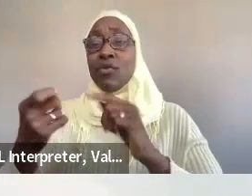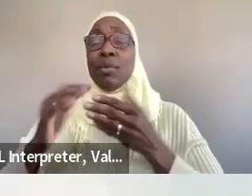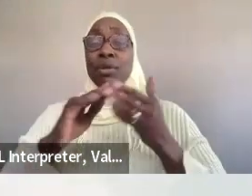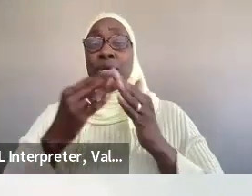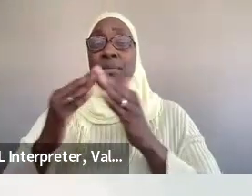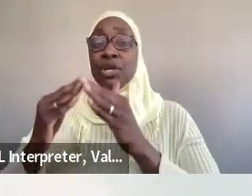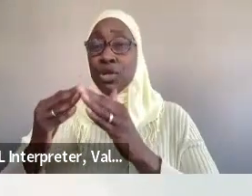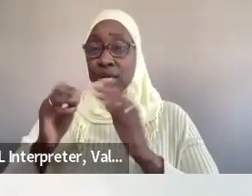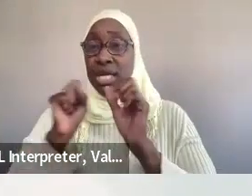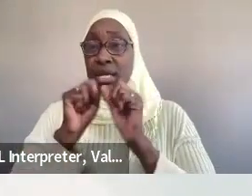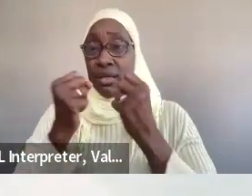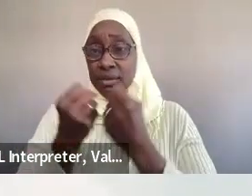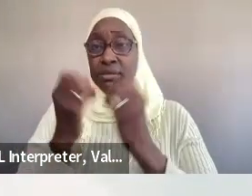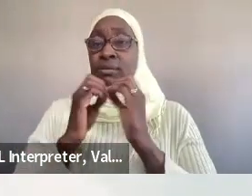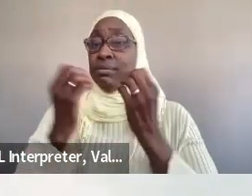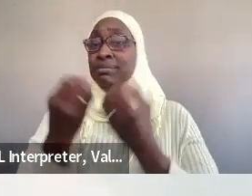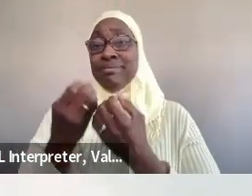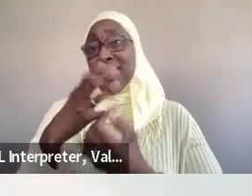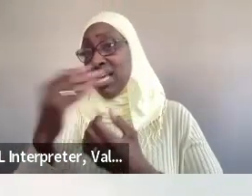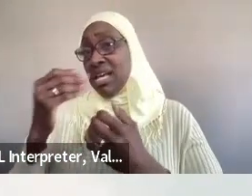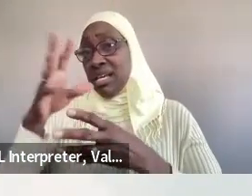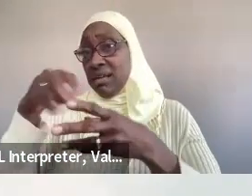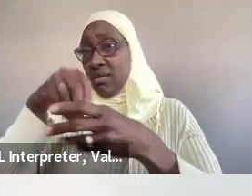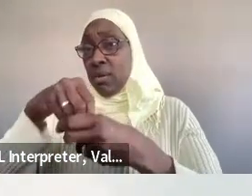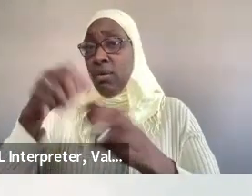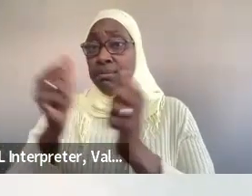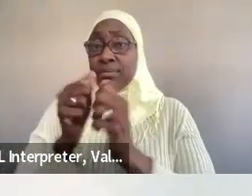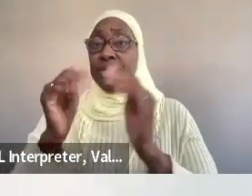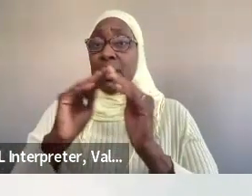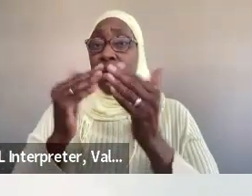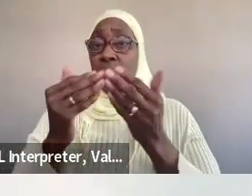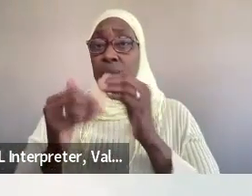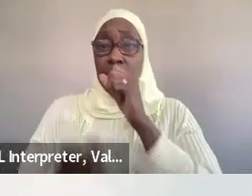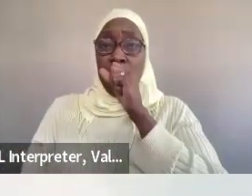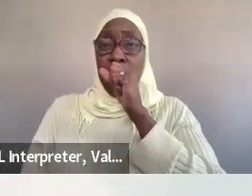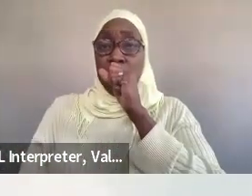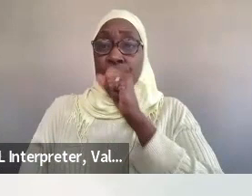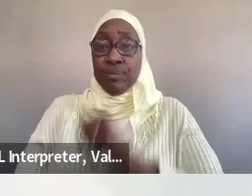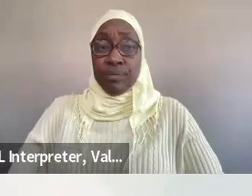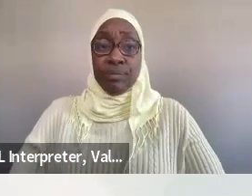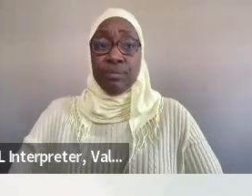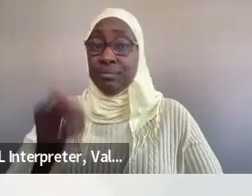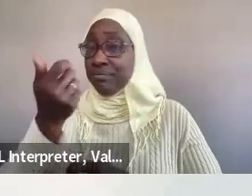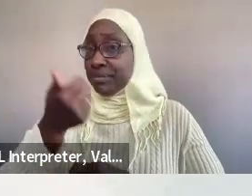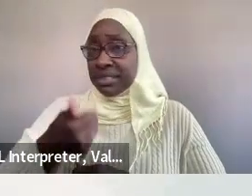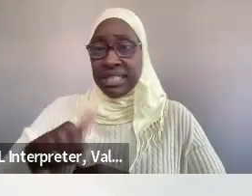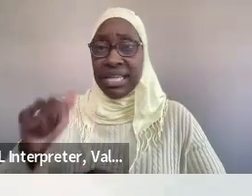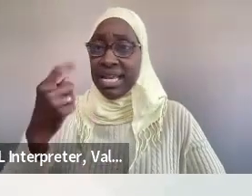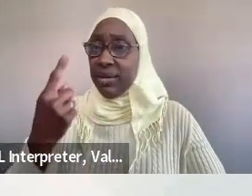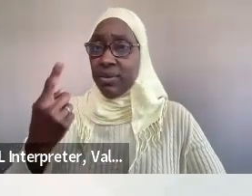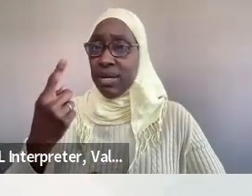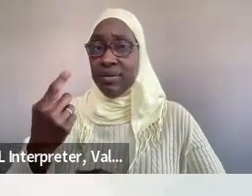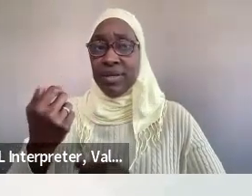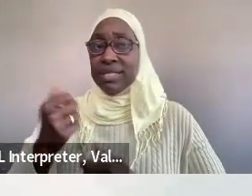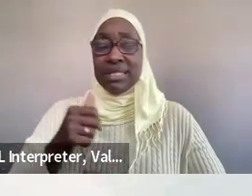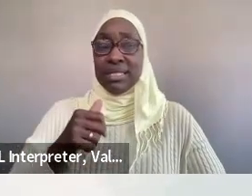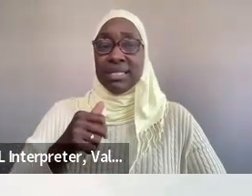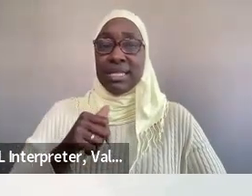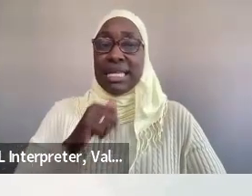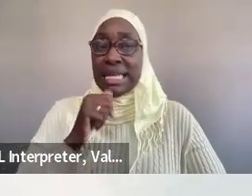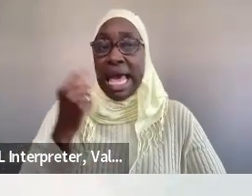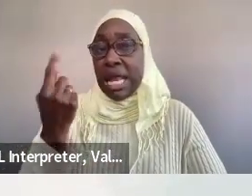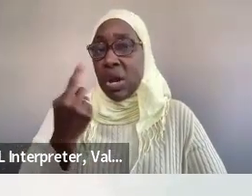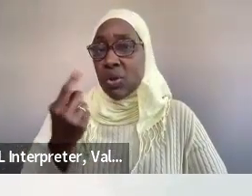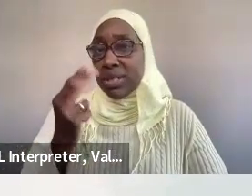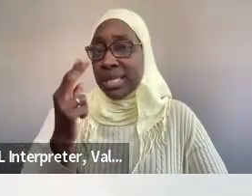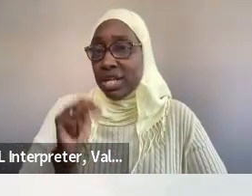even engagement with the community. So any university's mission, not just Northeastern's, what would it be? It would